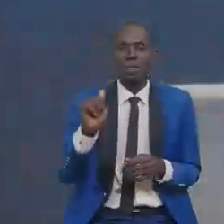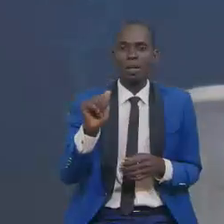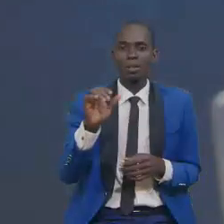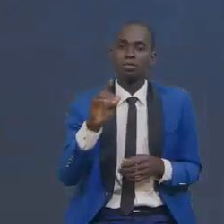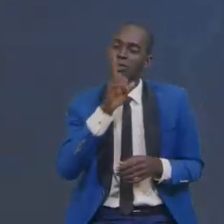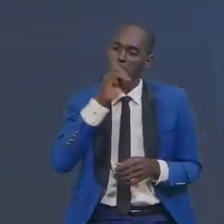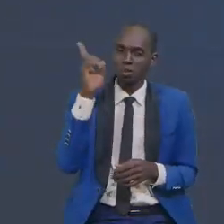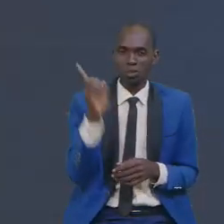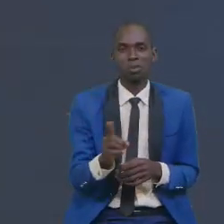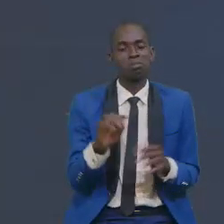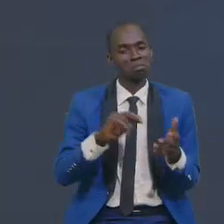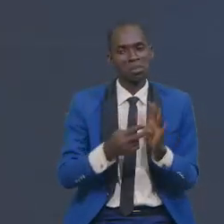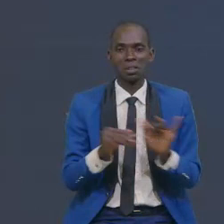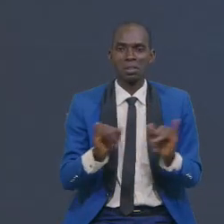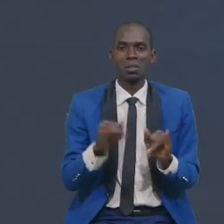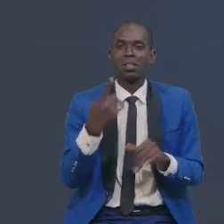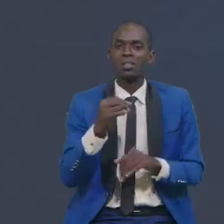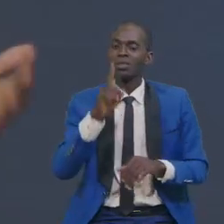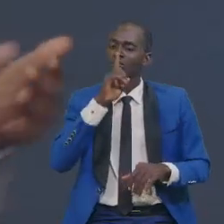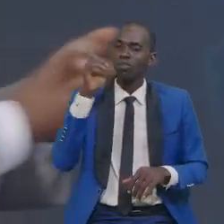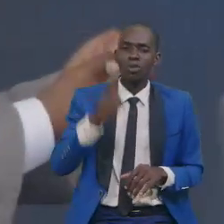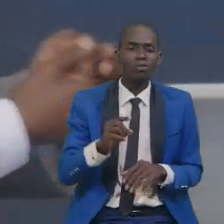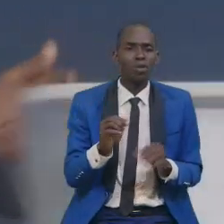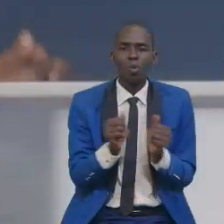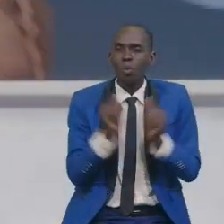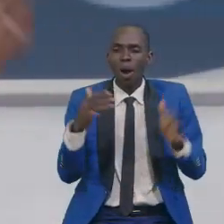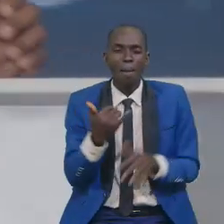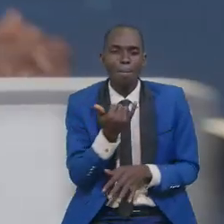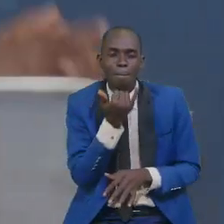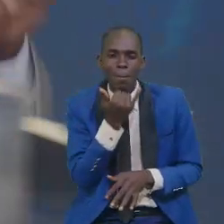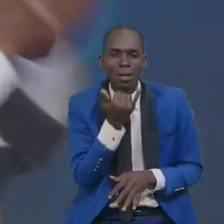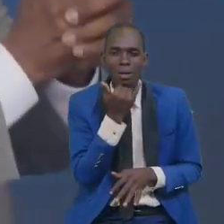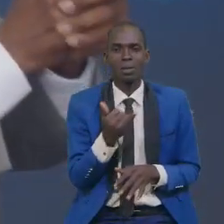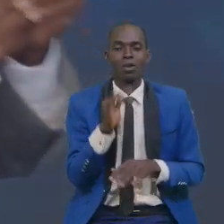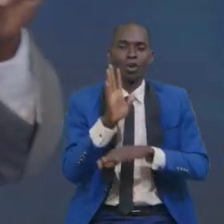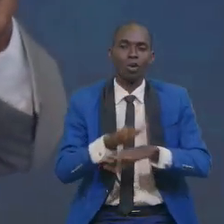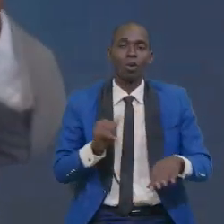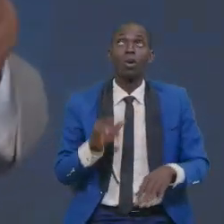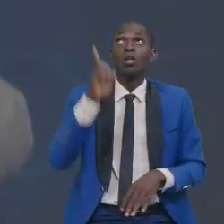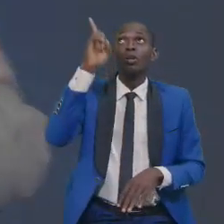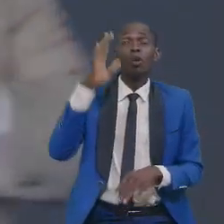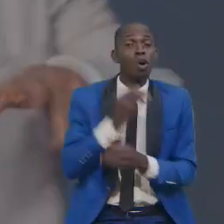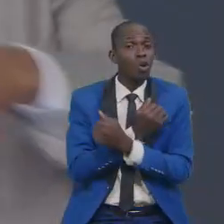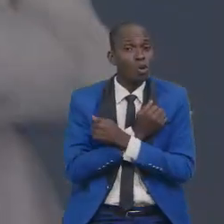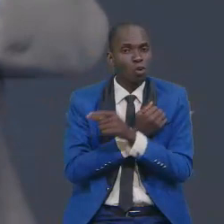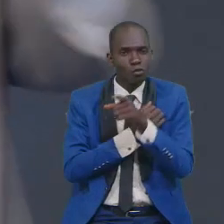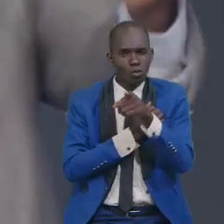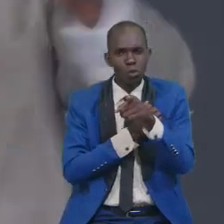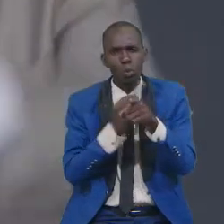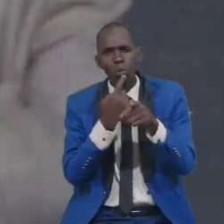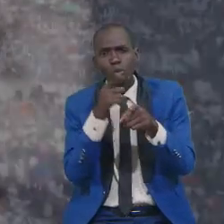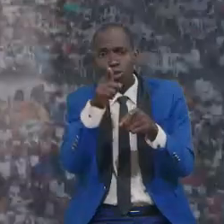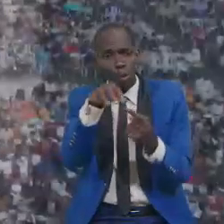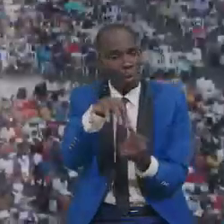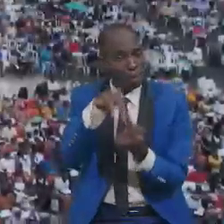circle your mistakable call you know God loves you I mean you in particular he loves